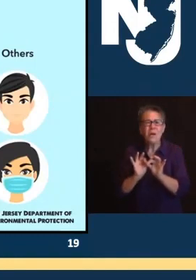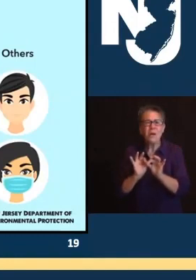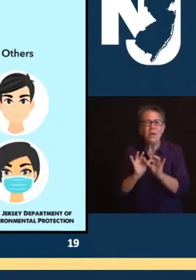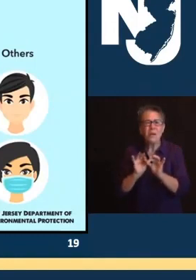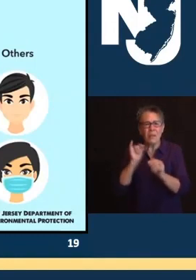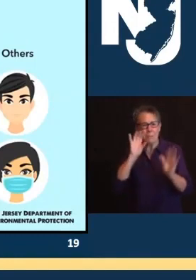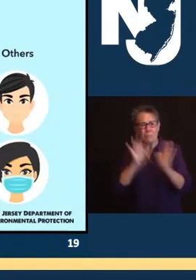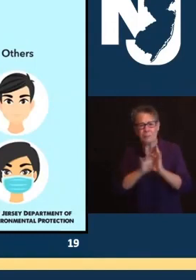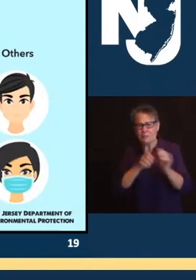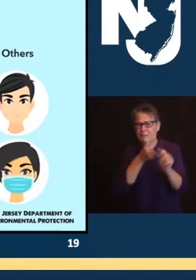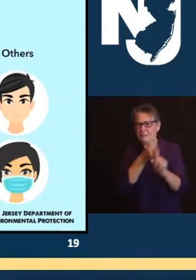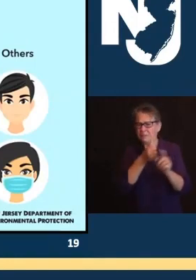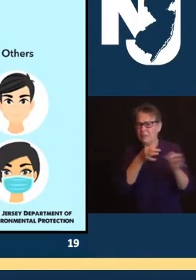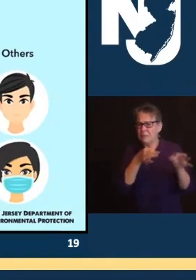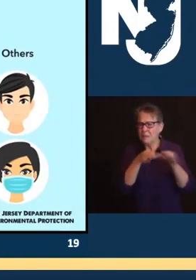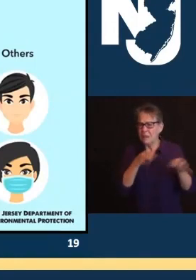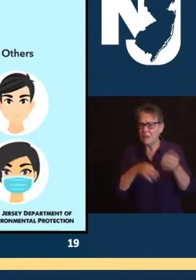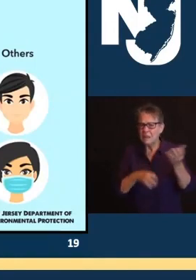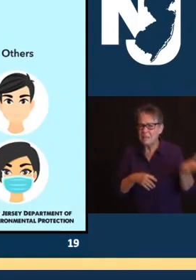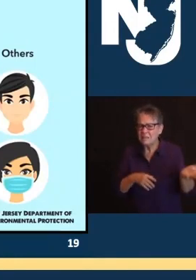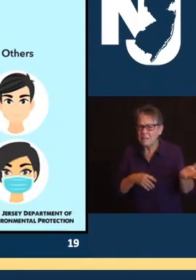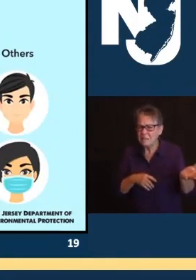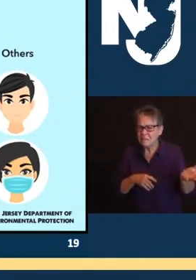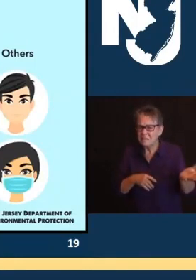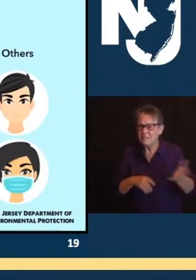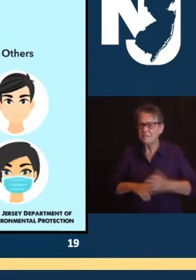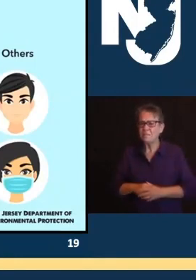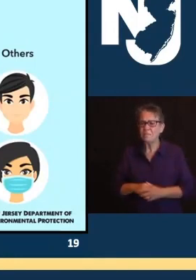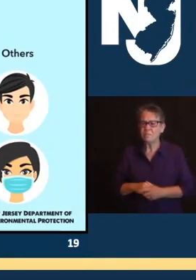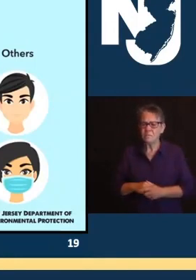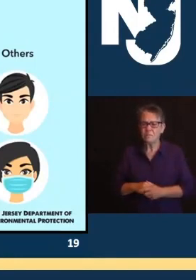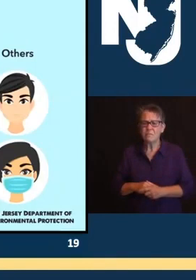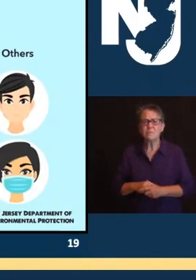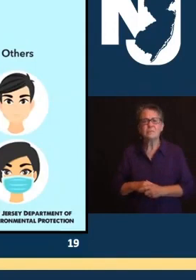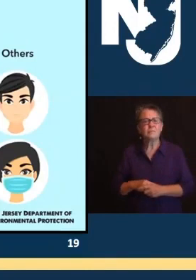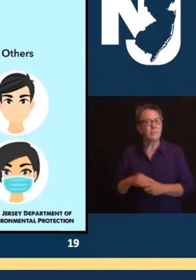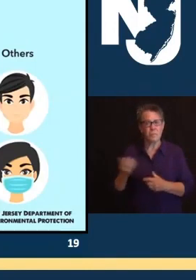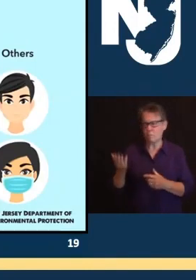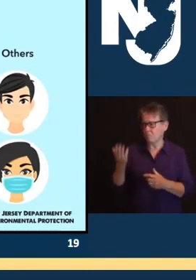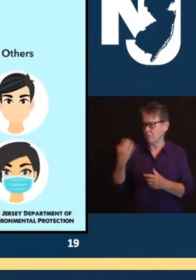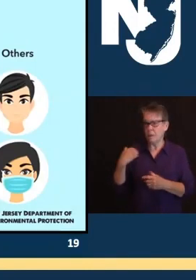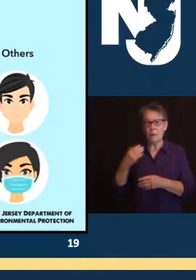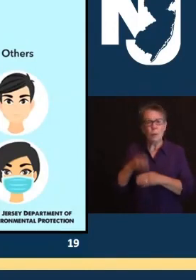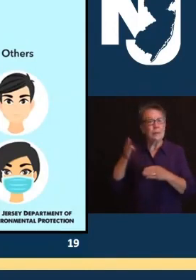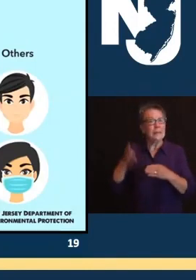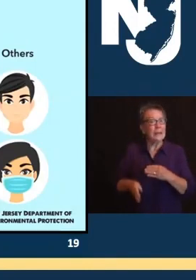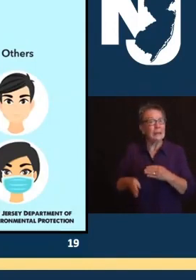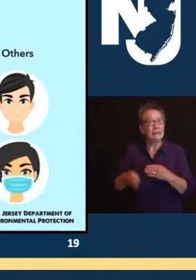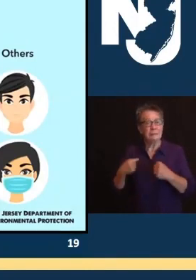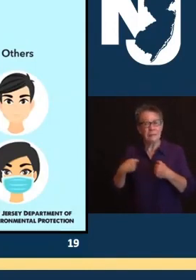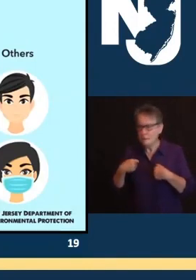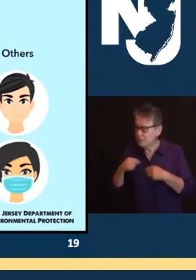saw many residents wearing a face covering while they were on the boardwalk and walking around, but I saw many others,